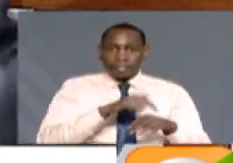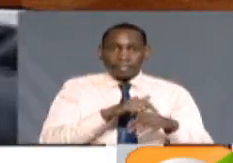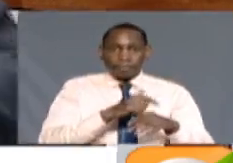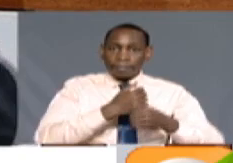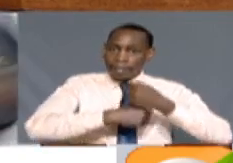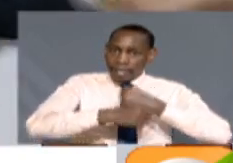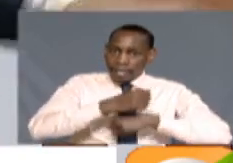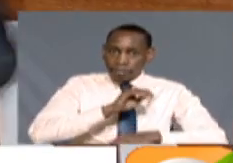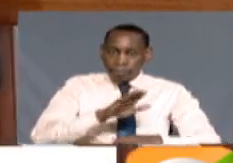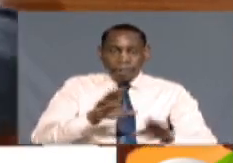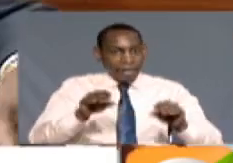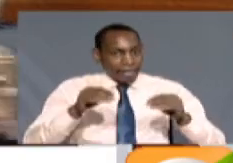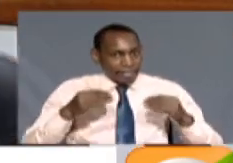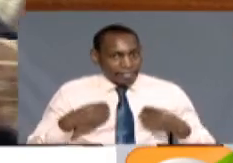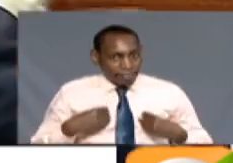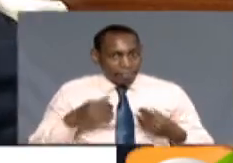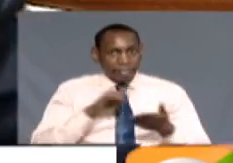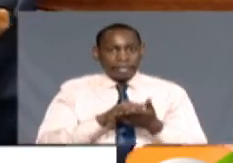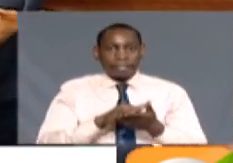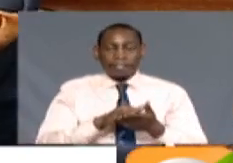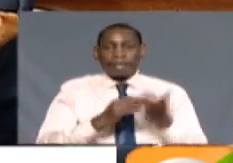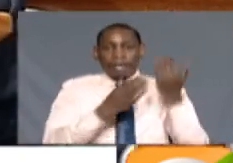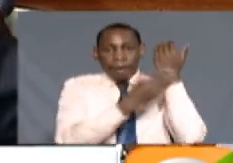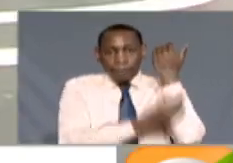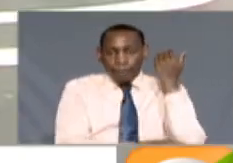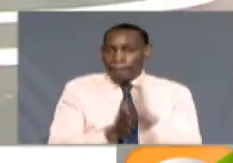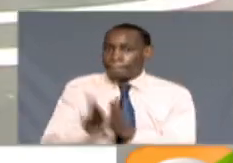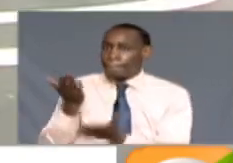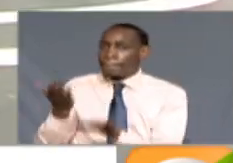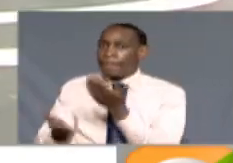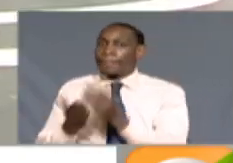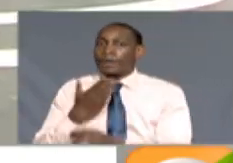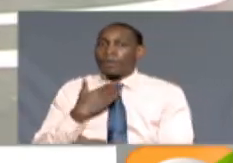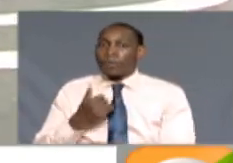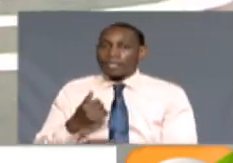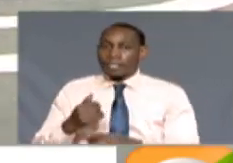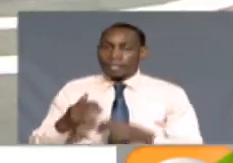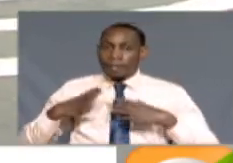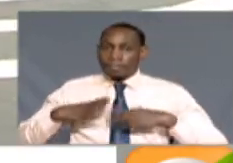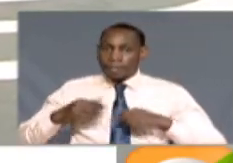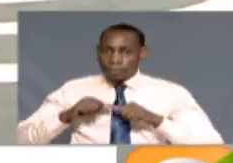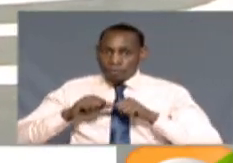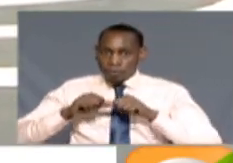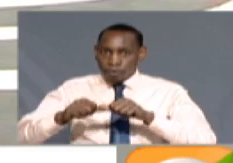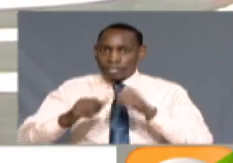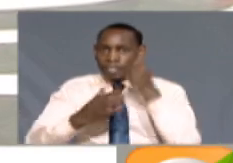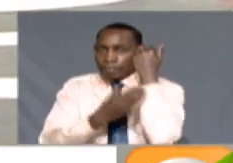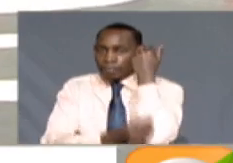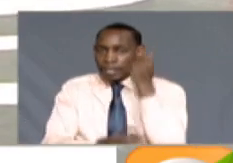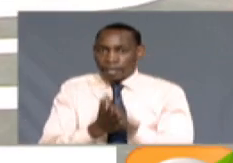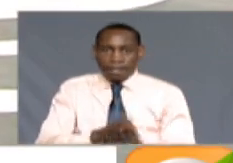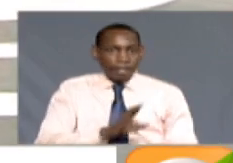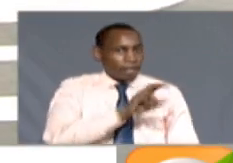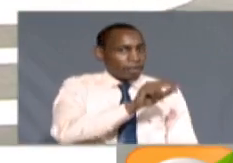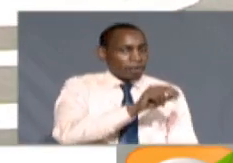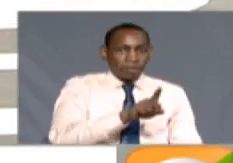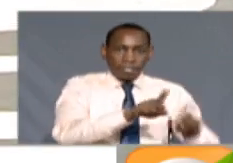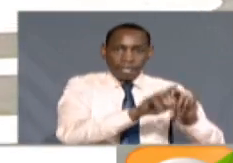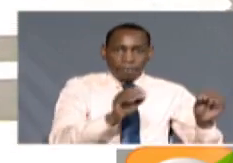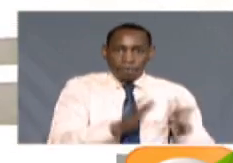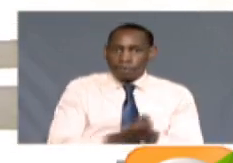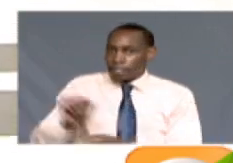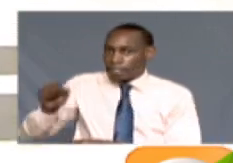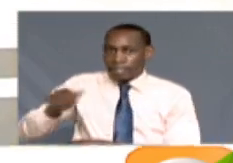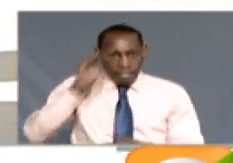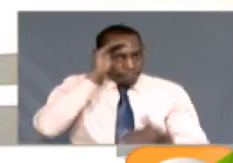that, you accept you are poor. Or maybe they want to keep their people poor so that they can rely. No, it is not like that. Yes, it is. I